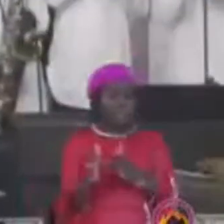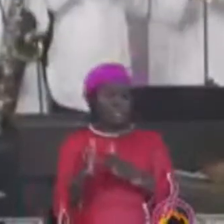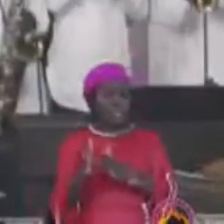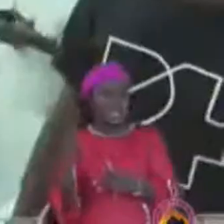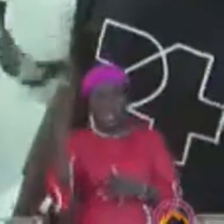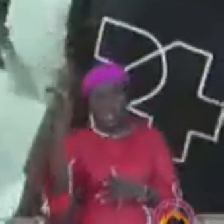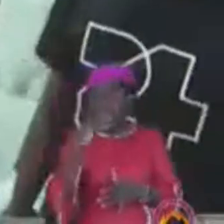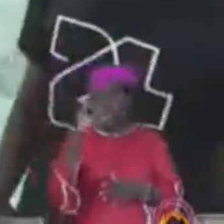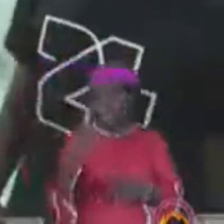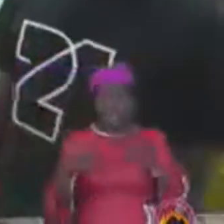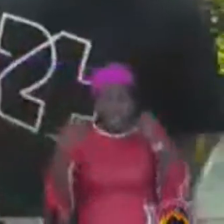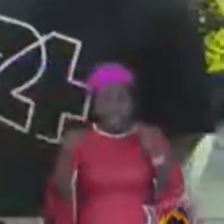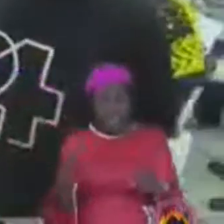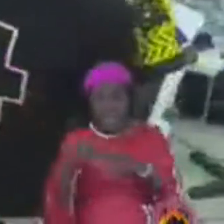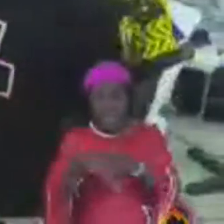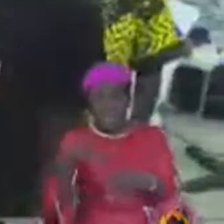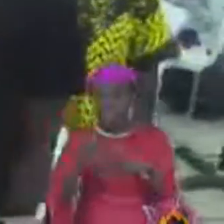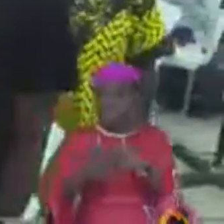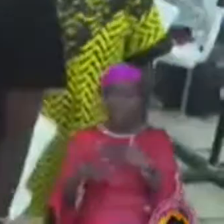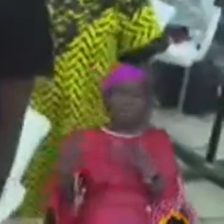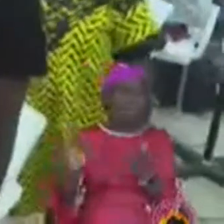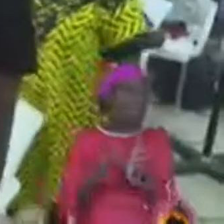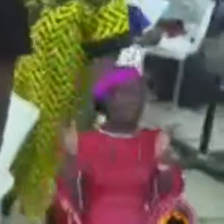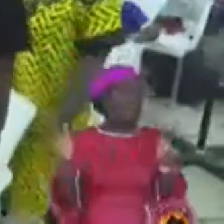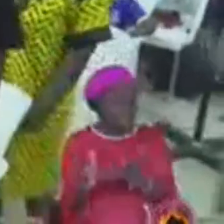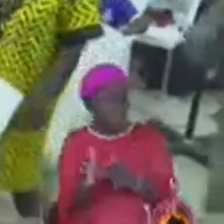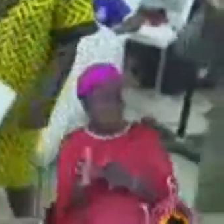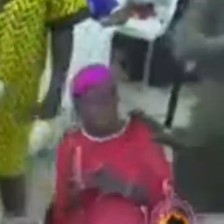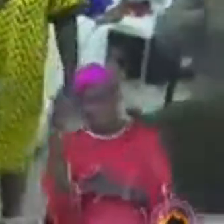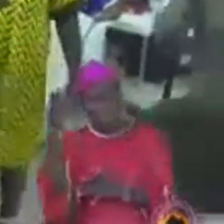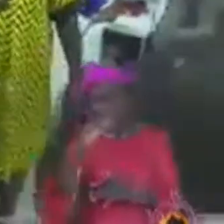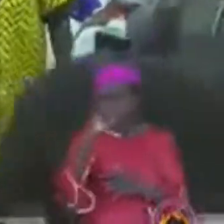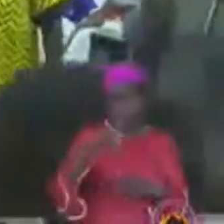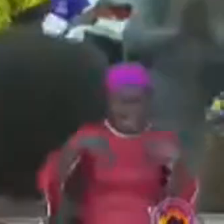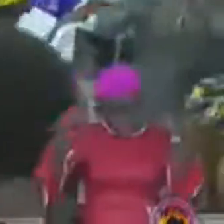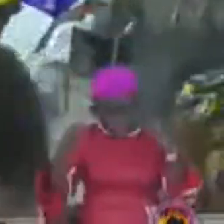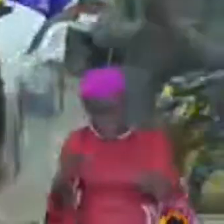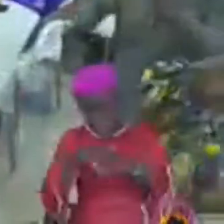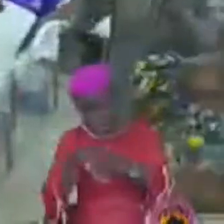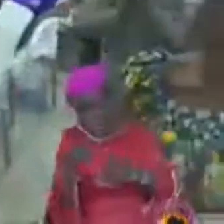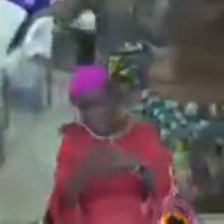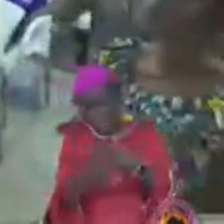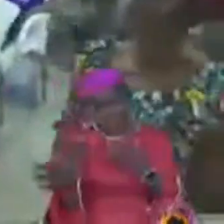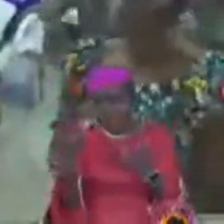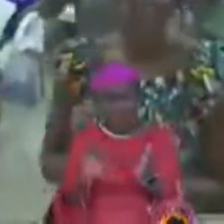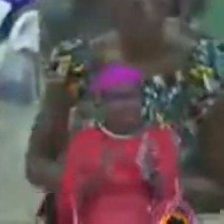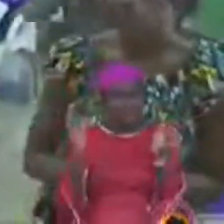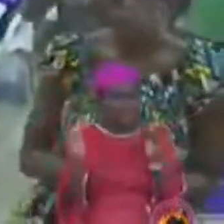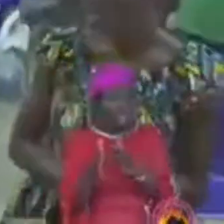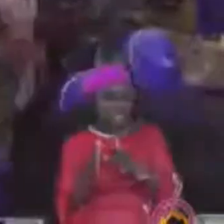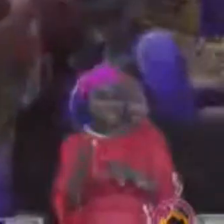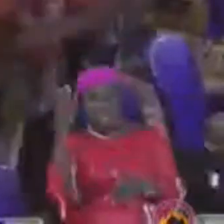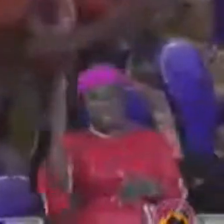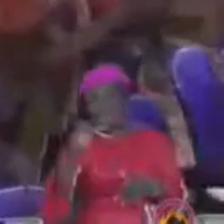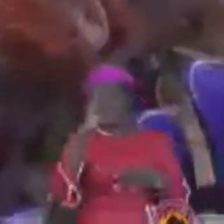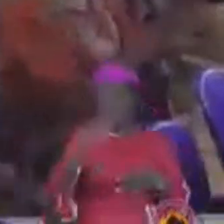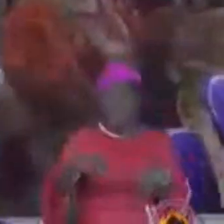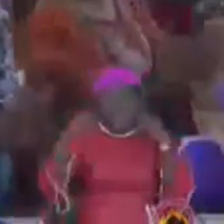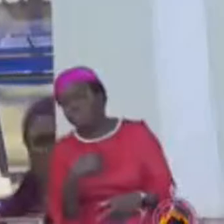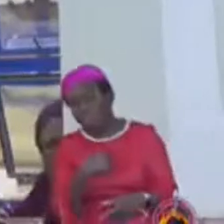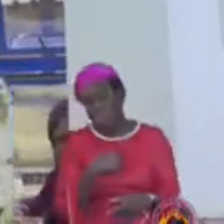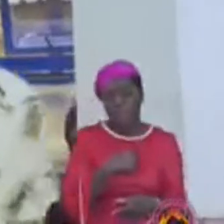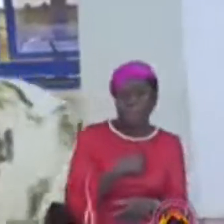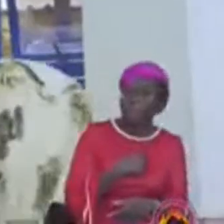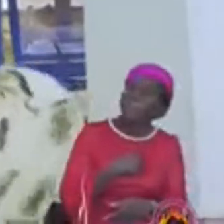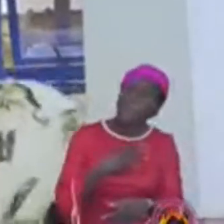of Jesus. There is power in the blood of Jesus. There is power in the blood of Jesus. There